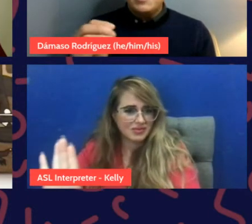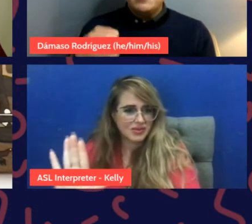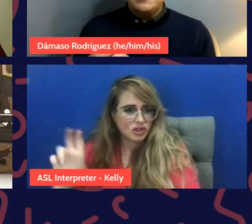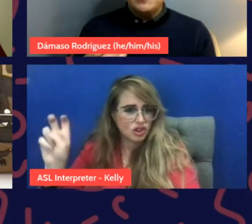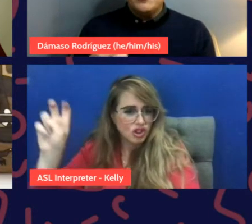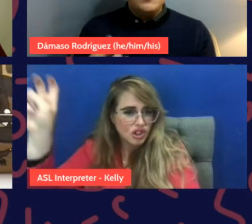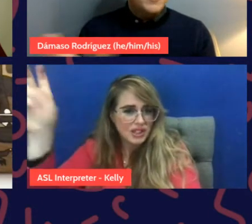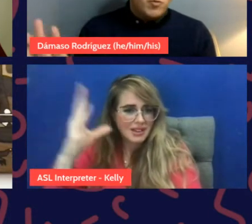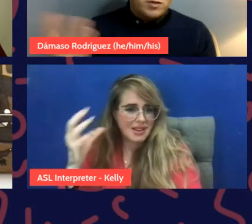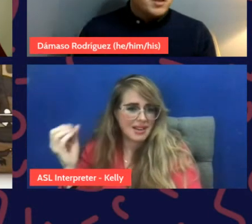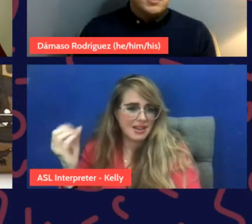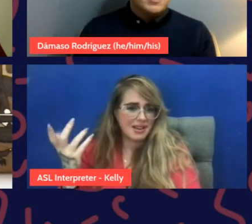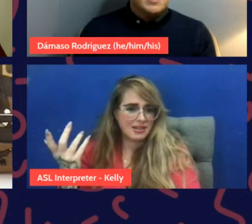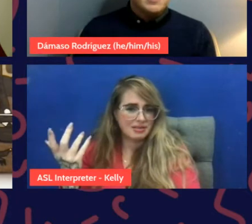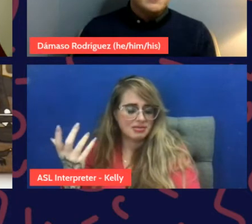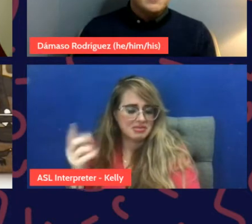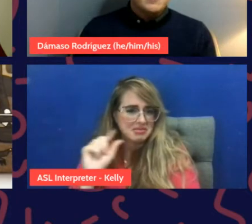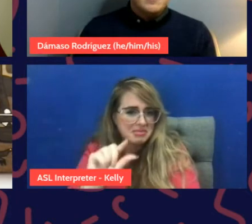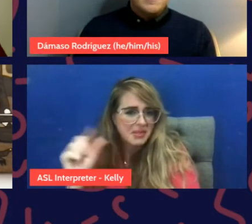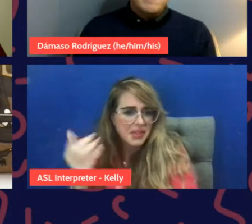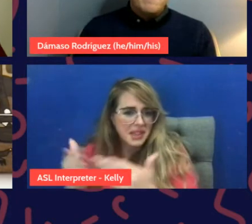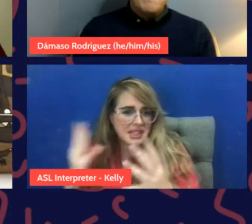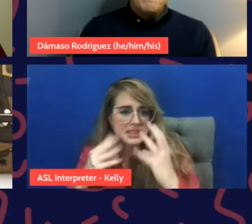journeys and you know, nuances again.